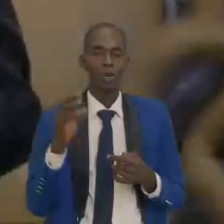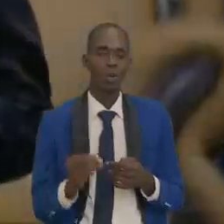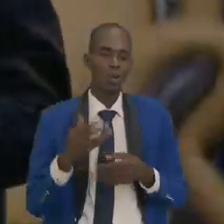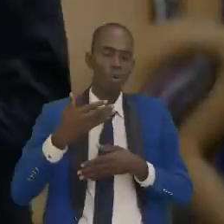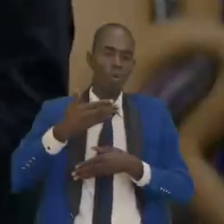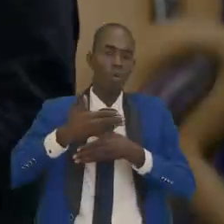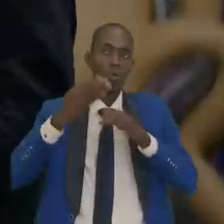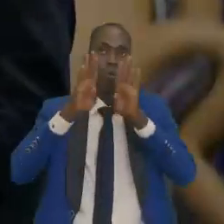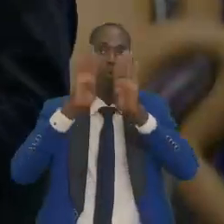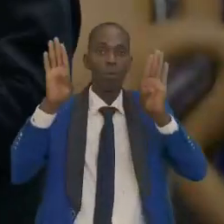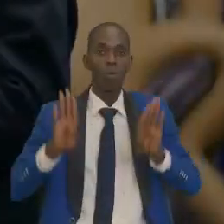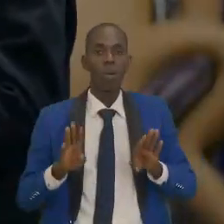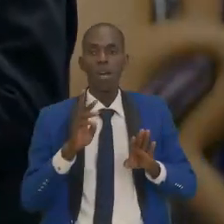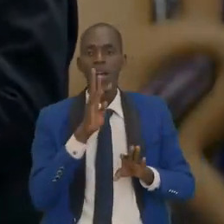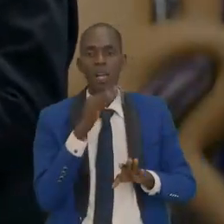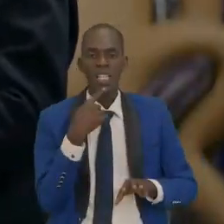story